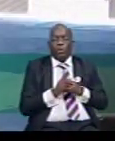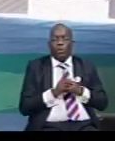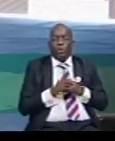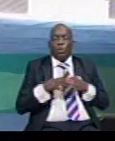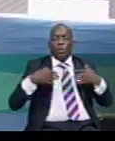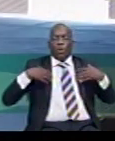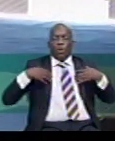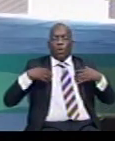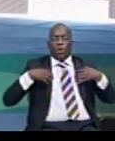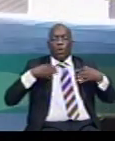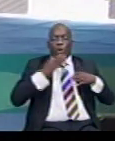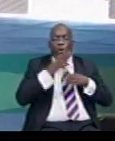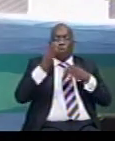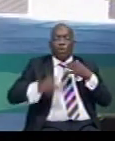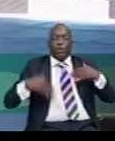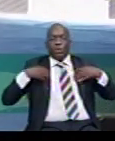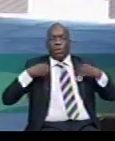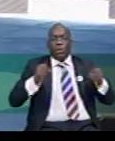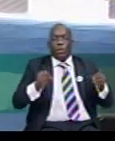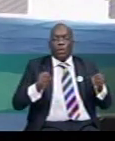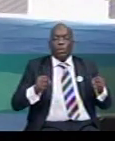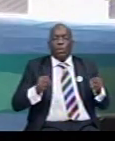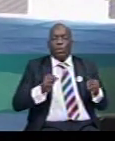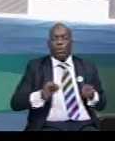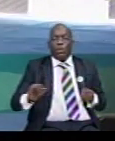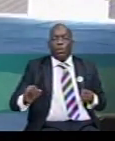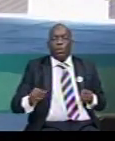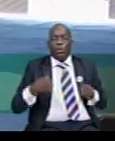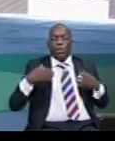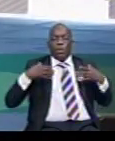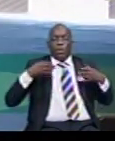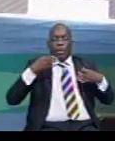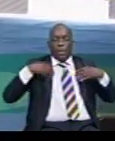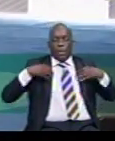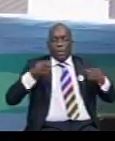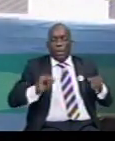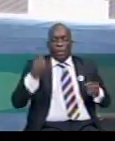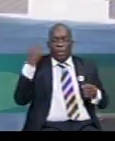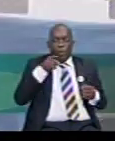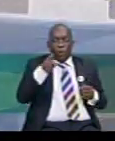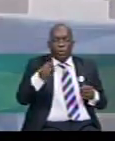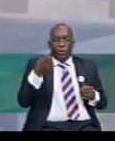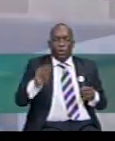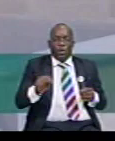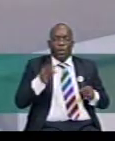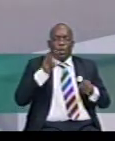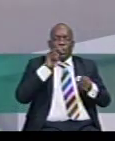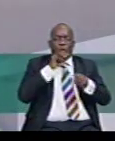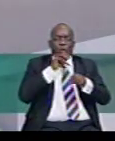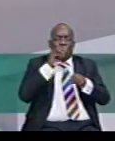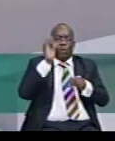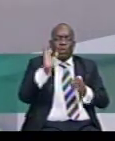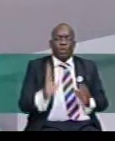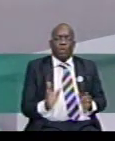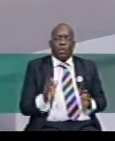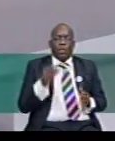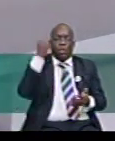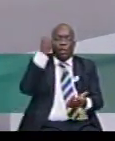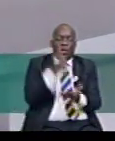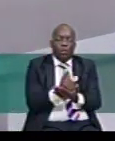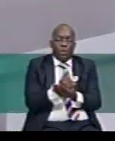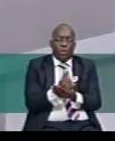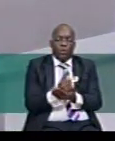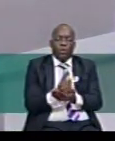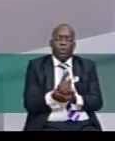Holistic healing. Healing for you, the minister. Amen. Healing